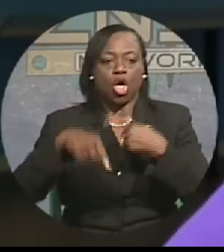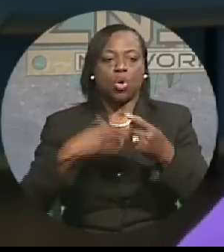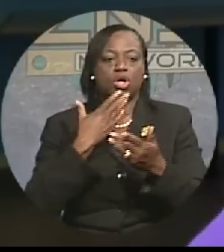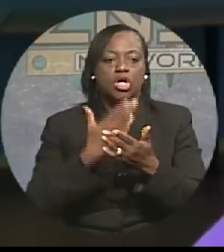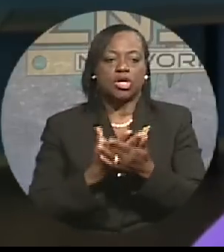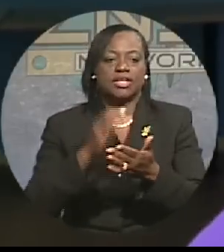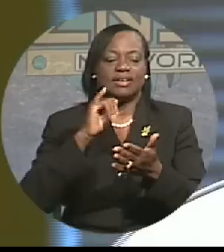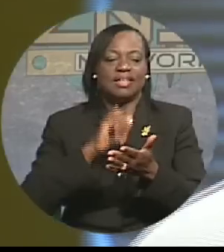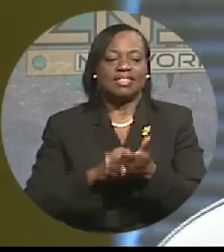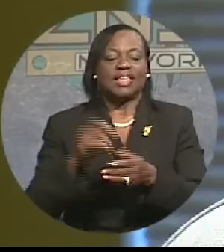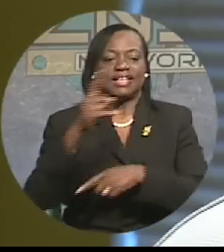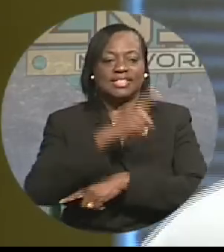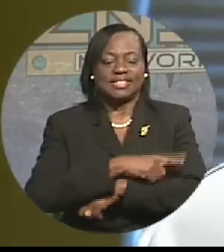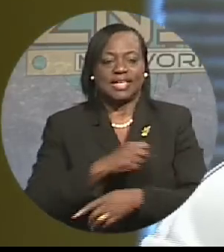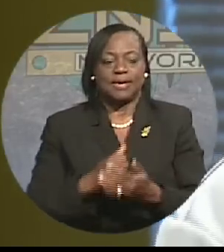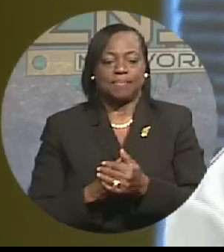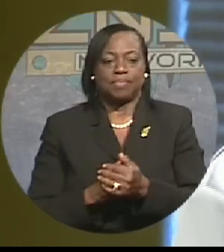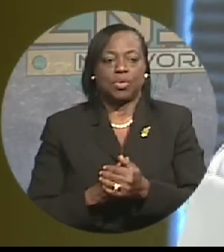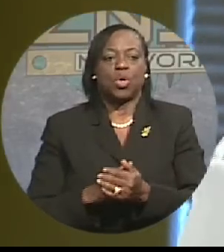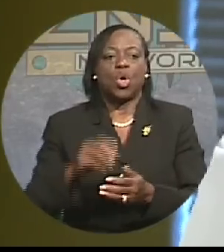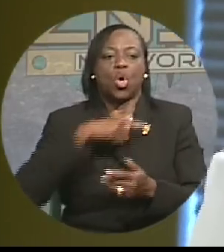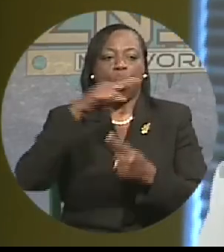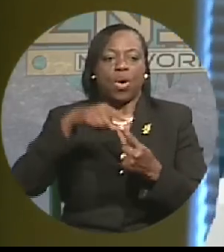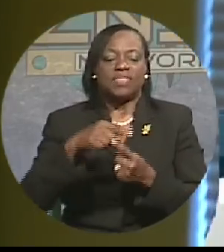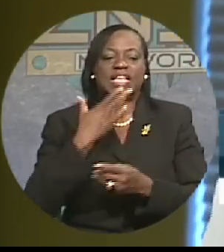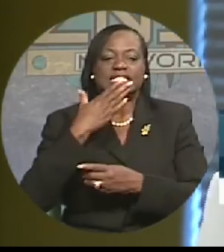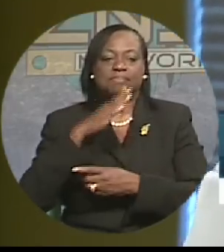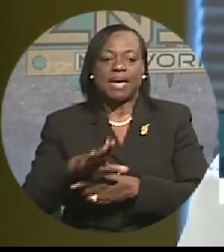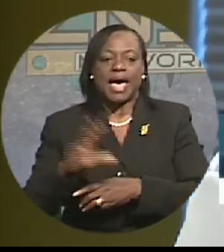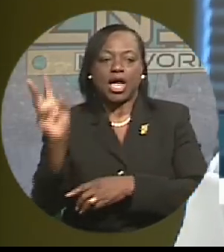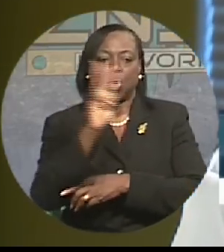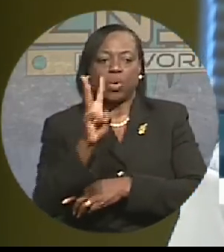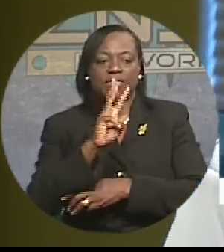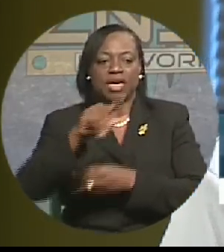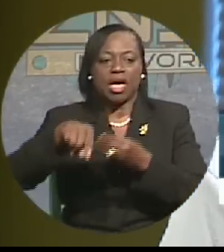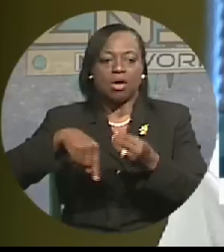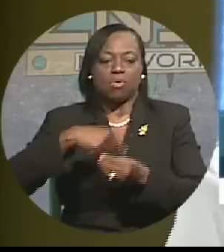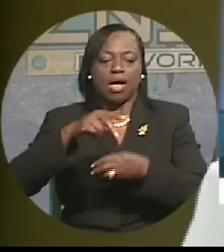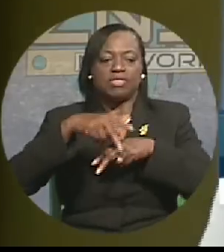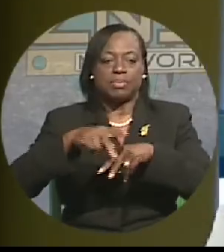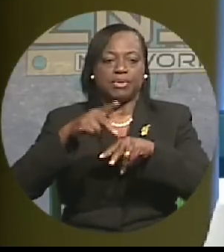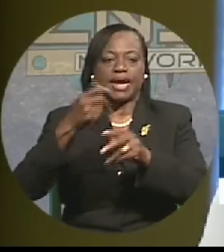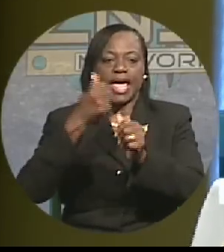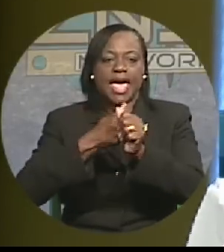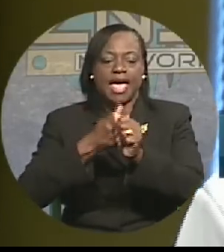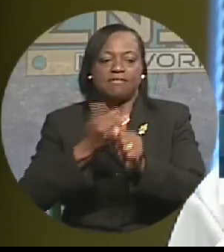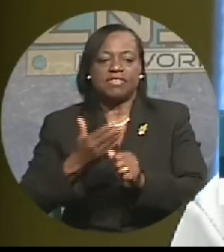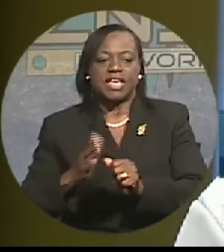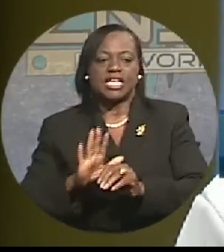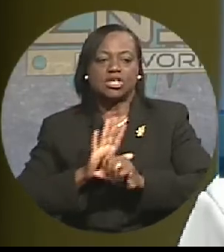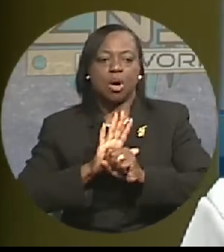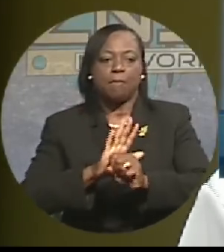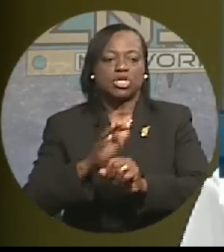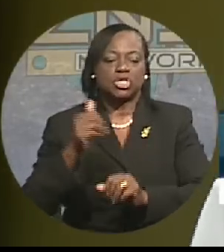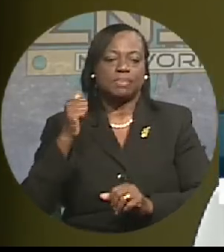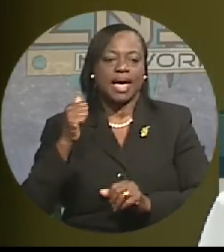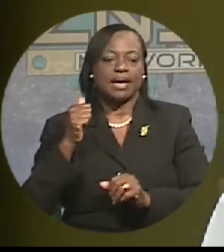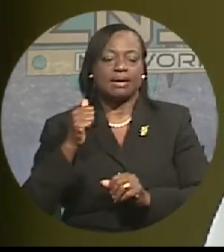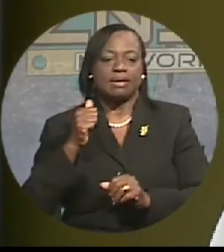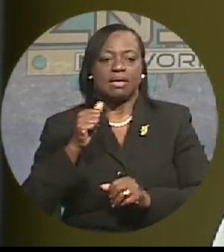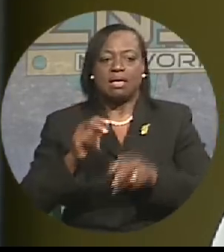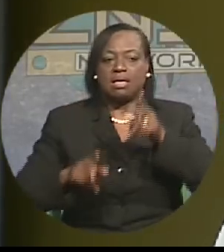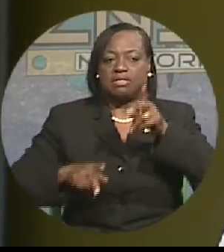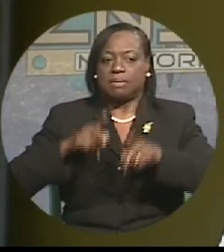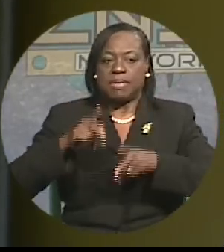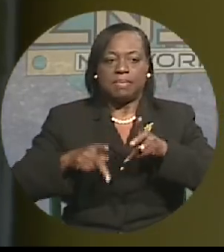other than that, be ready to go. When there's inclement weather around the parade is the fact that everything is pushed back. The spectators get